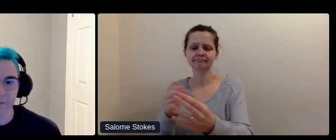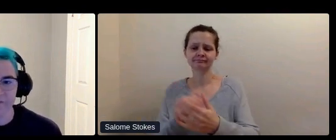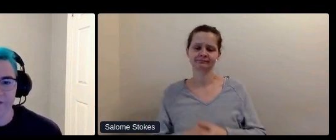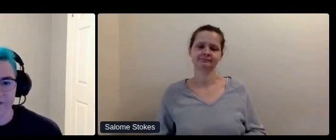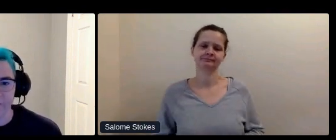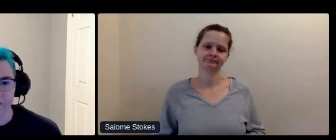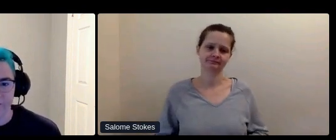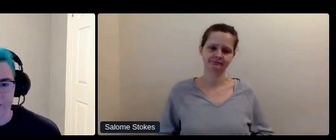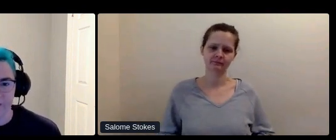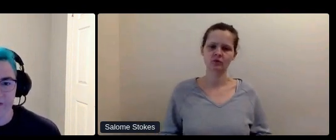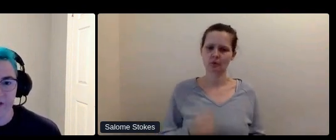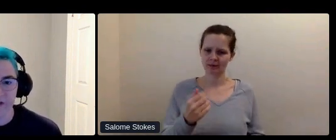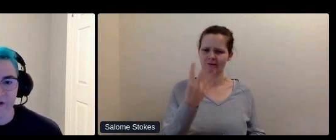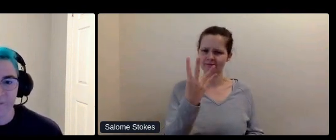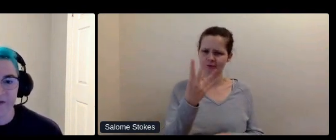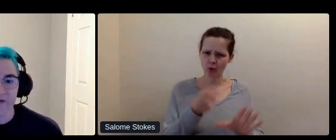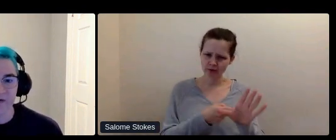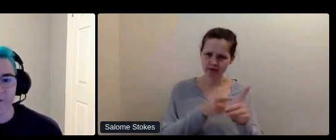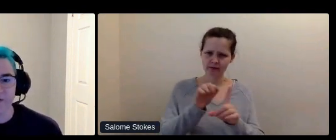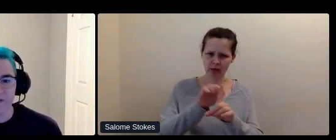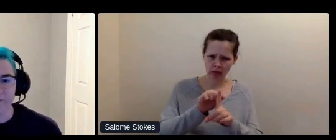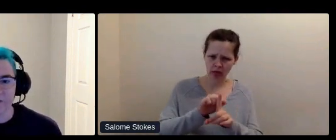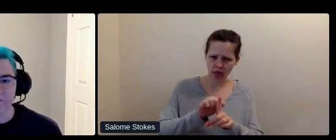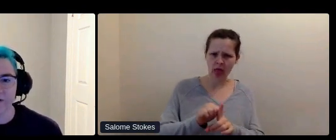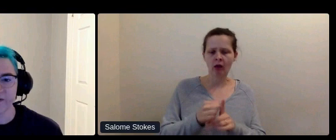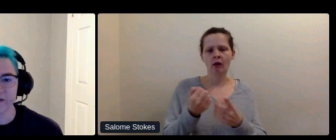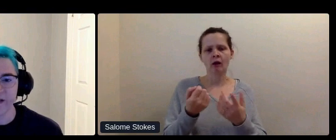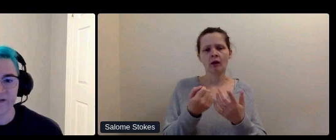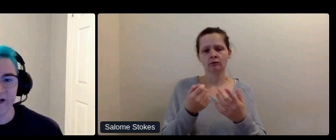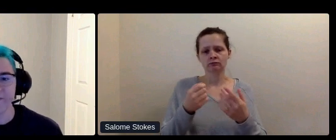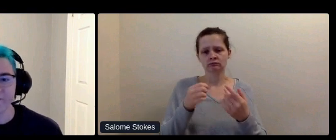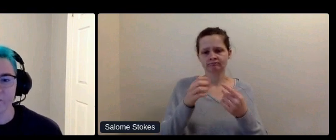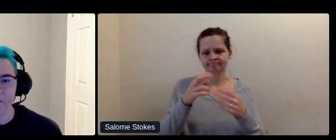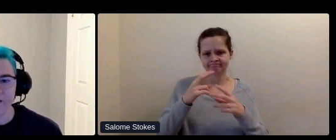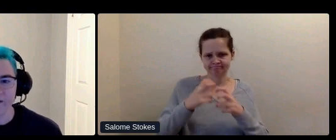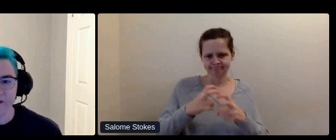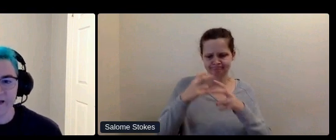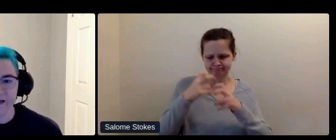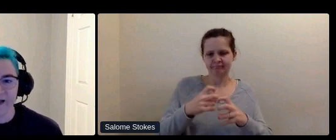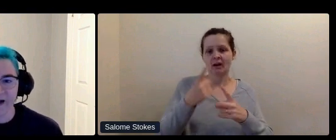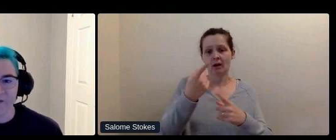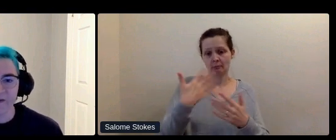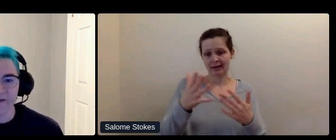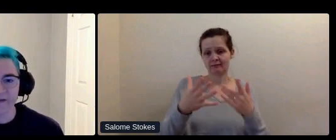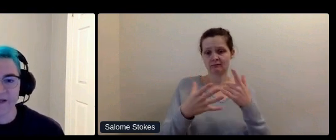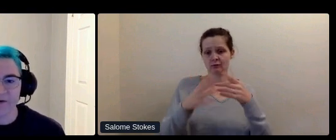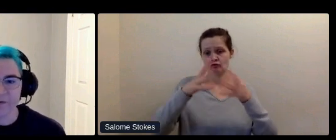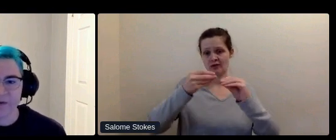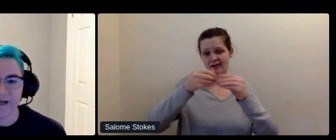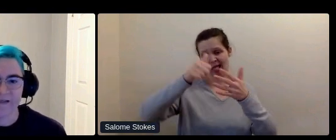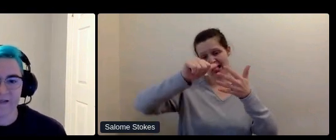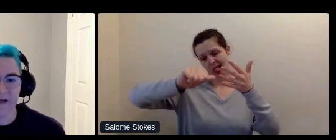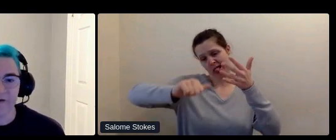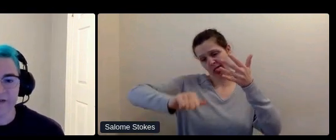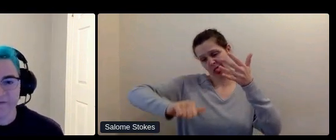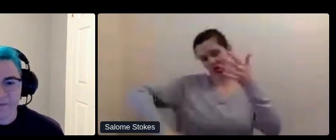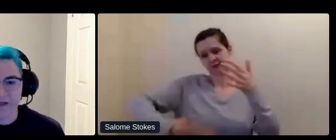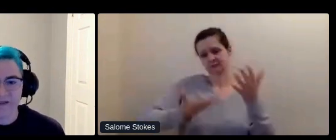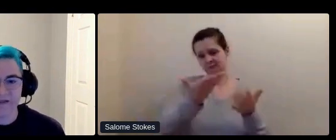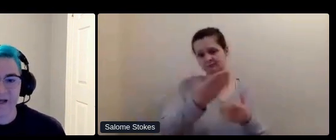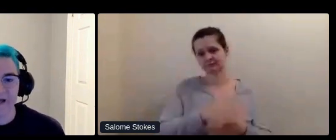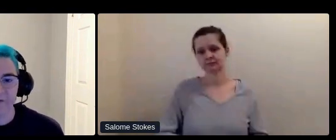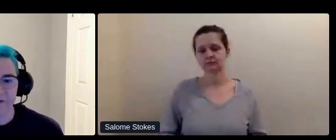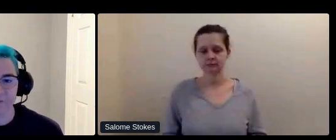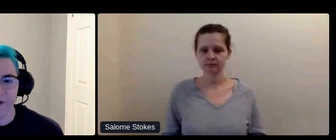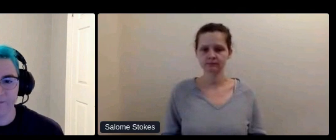staggering number of accessibility features, but this journey was difficult for us and at times overwhelming. How do we as designers even begin